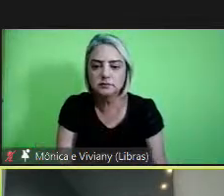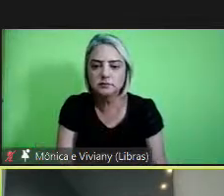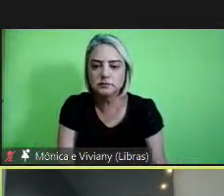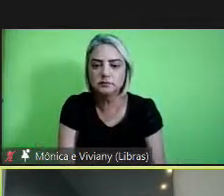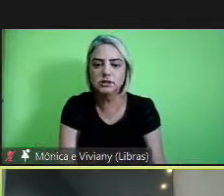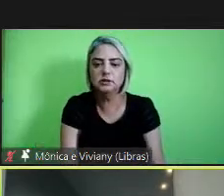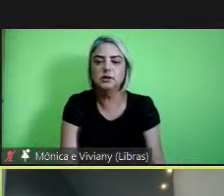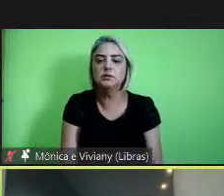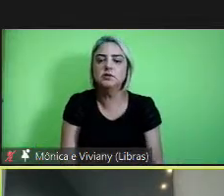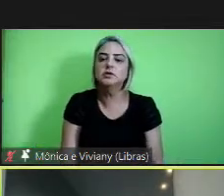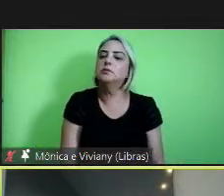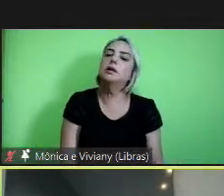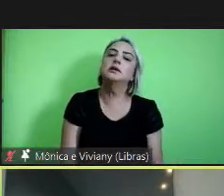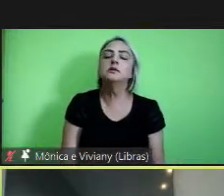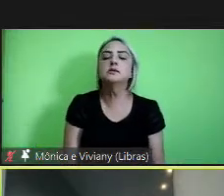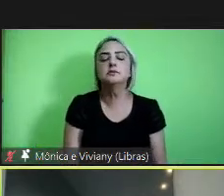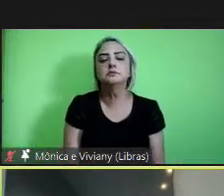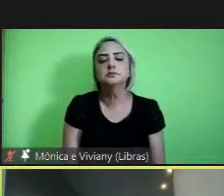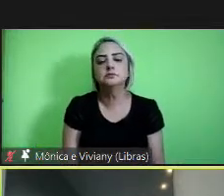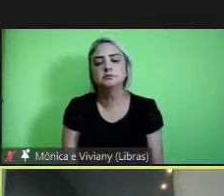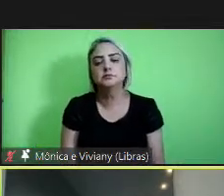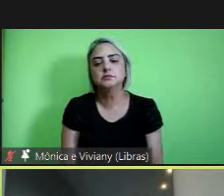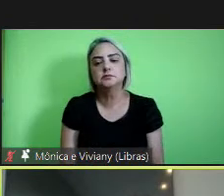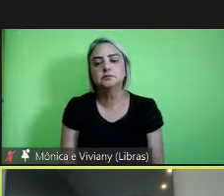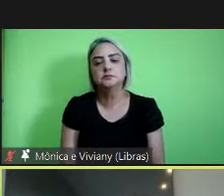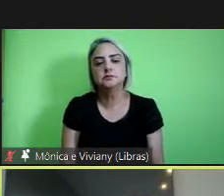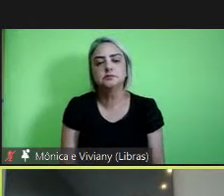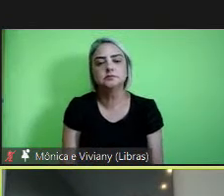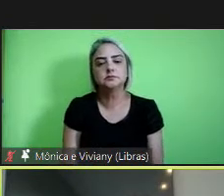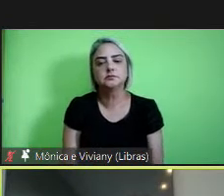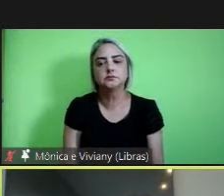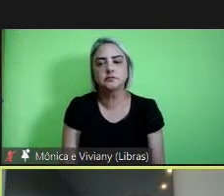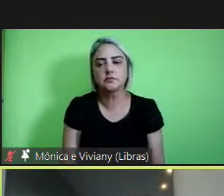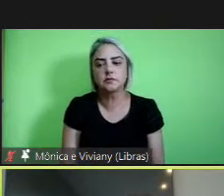practice. We're going to practice what we taught him.